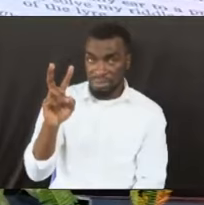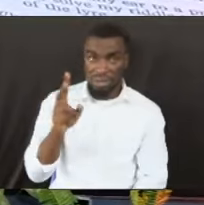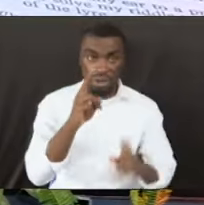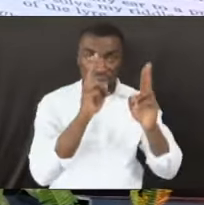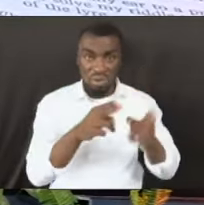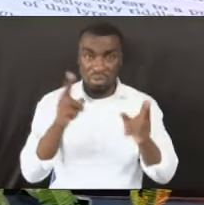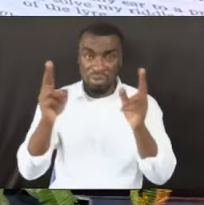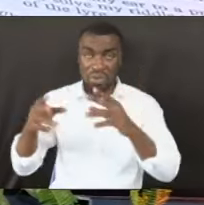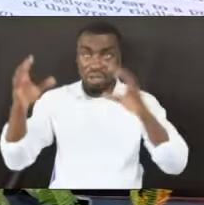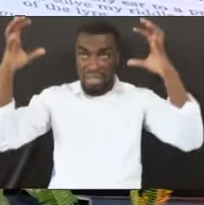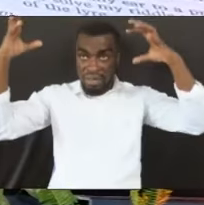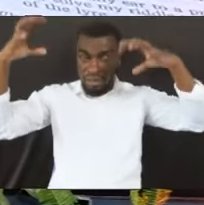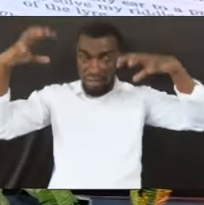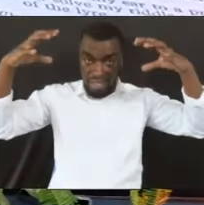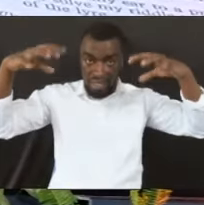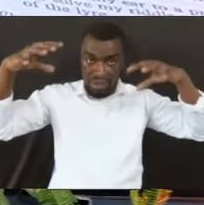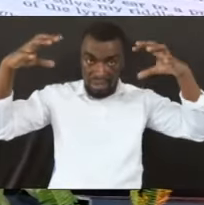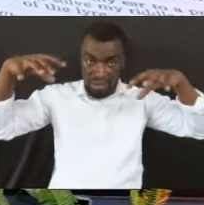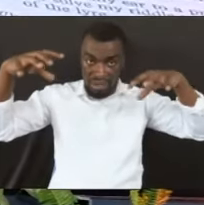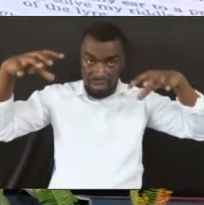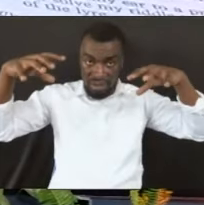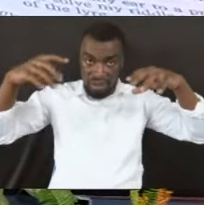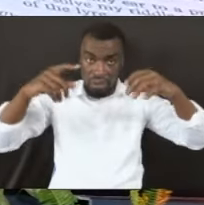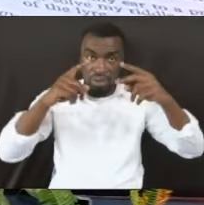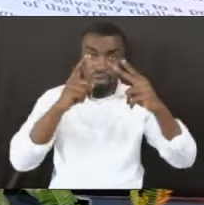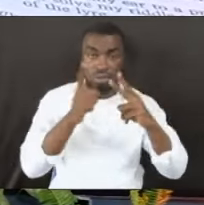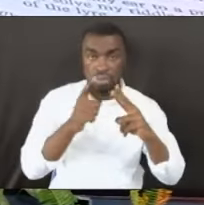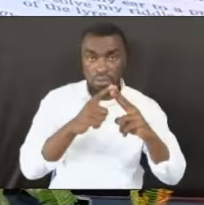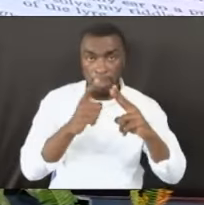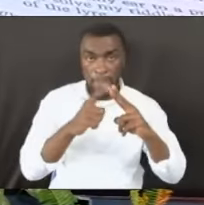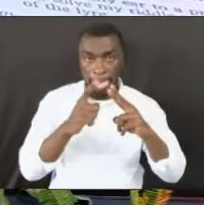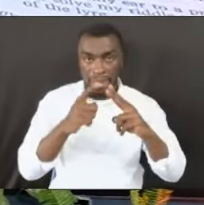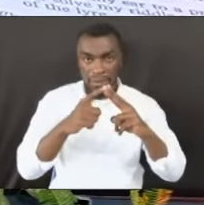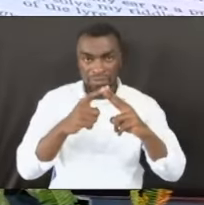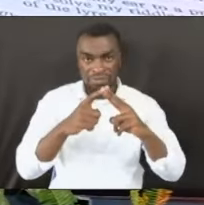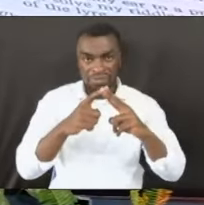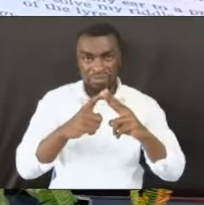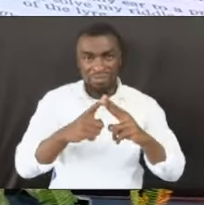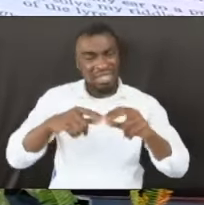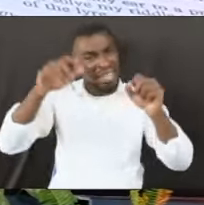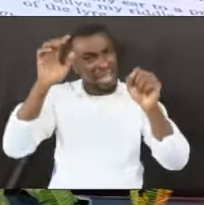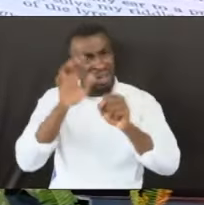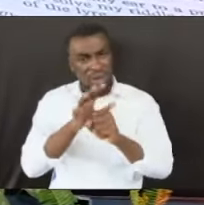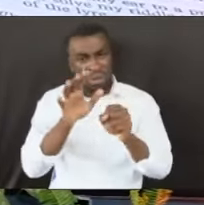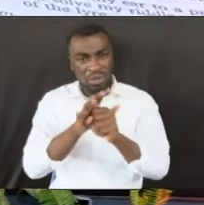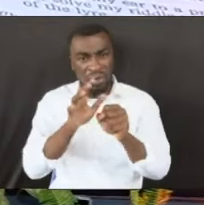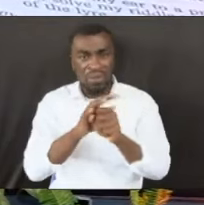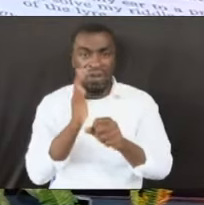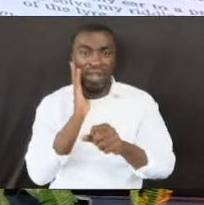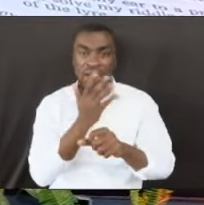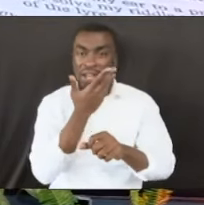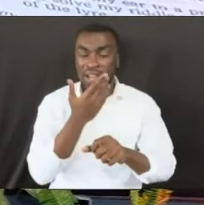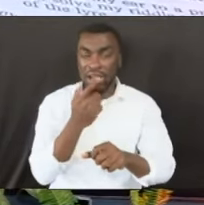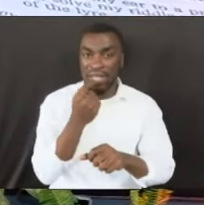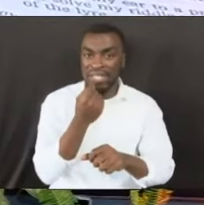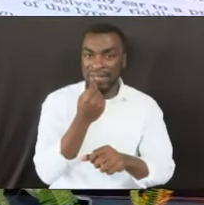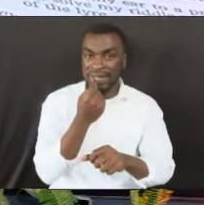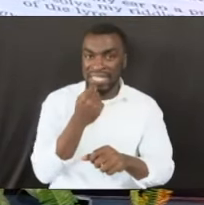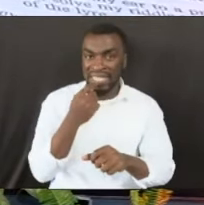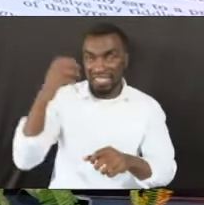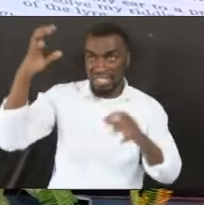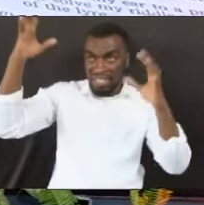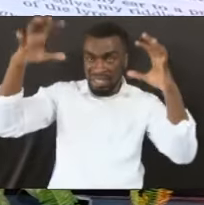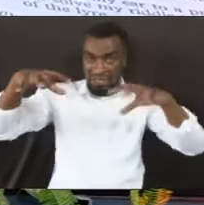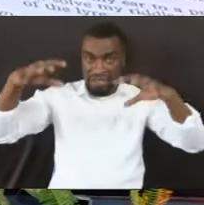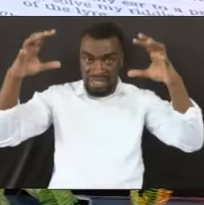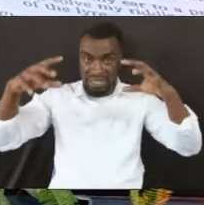down. Two, a lot of white rain. The first one was no more rain. Then the